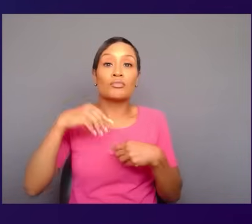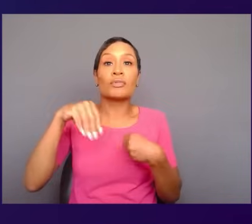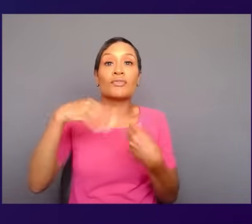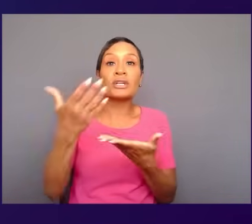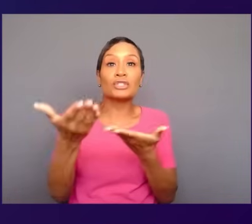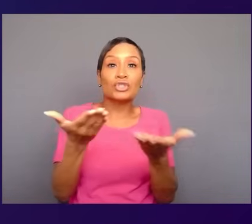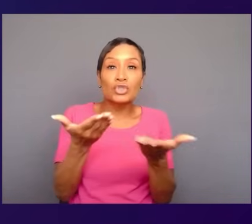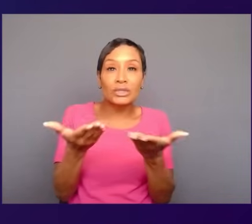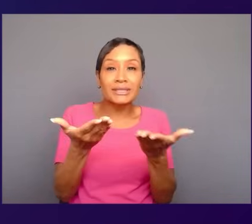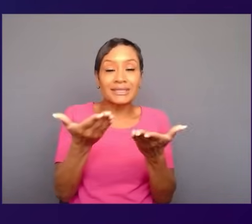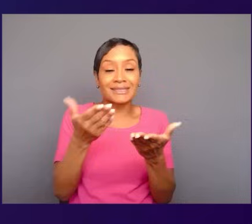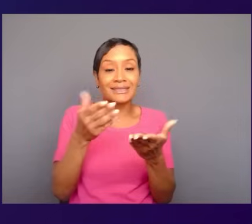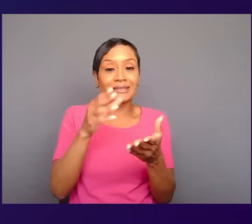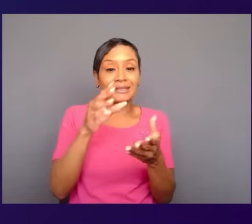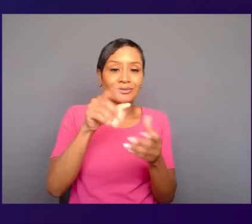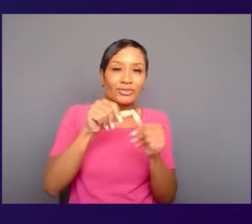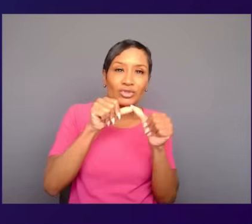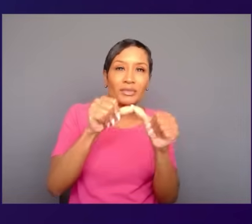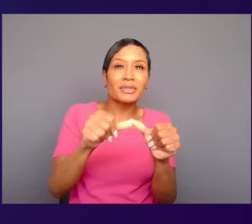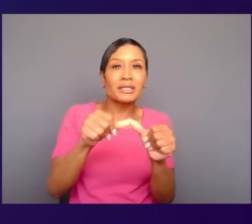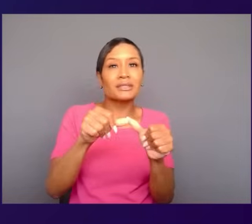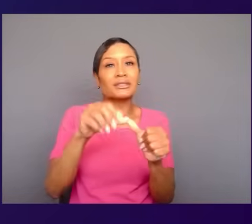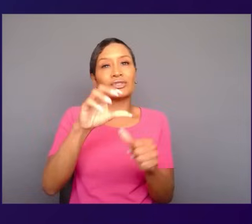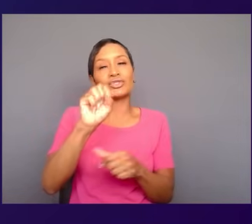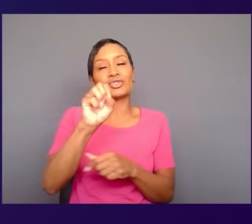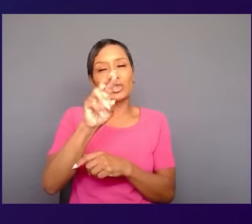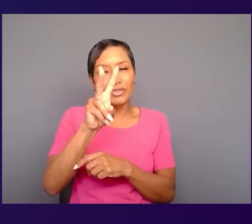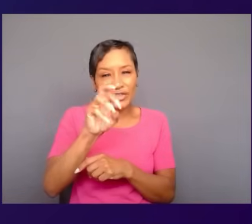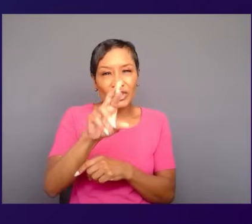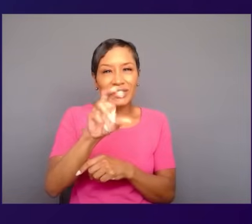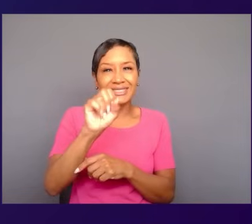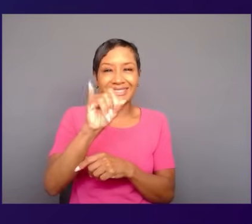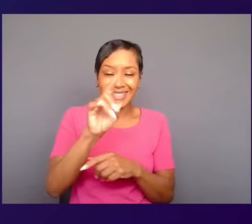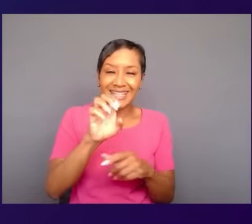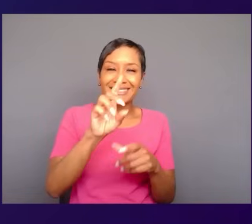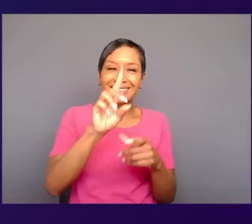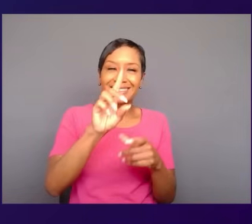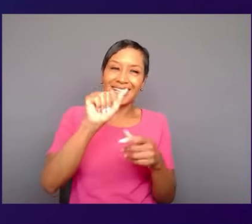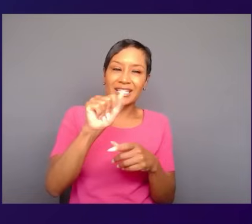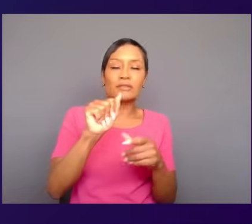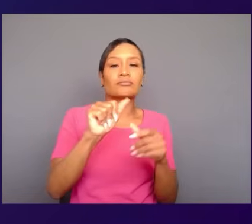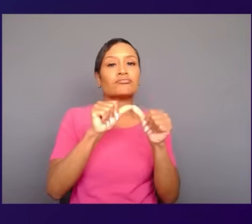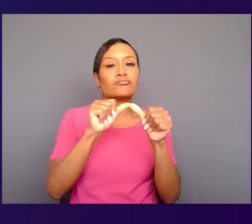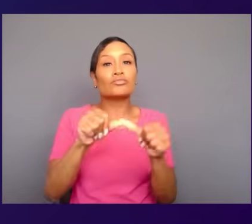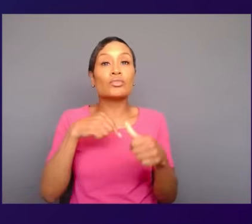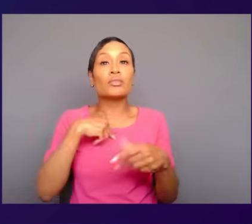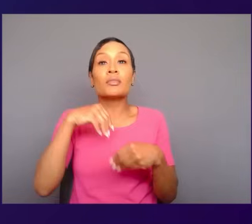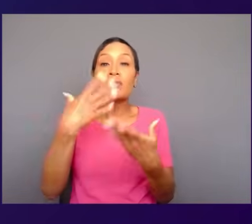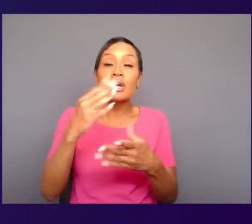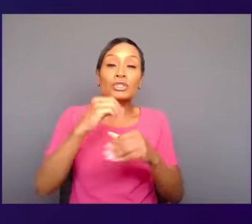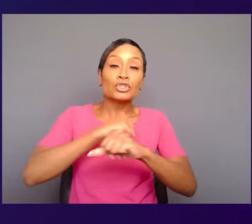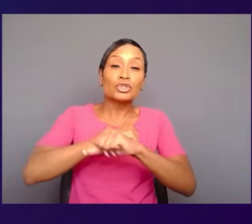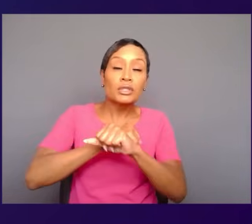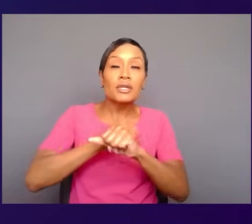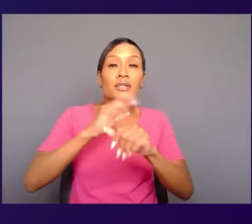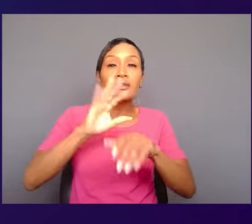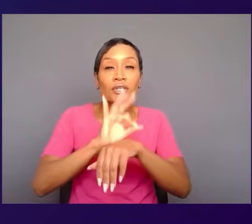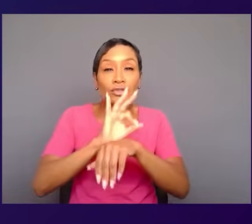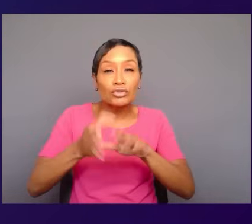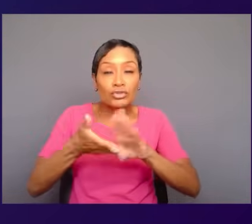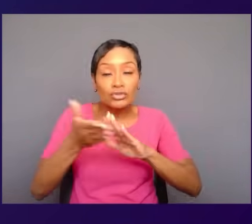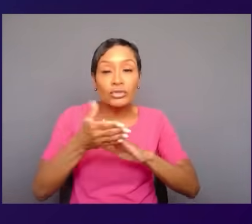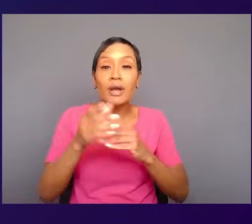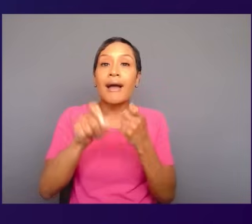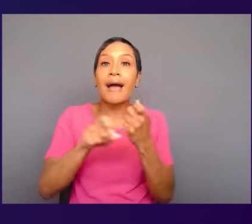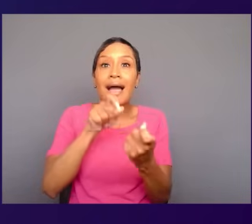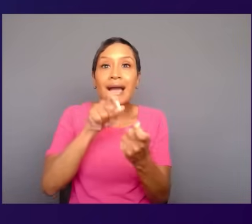durability, so data stored durability in Amazon S3. We provide the security functionality. We provide accurate and